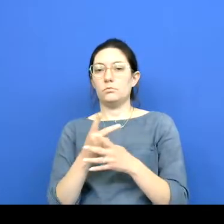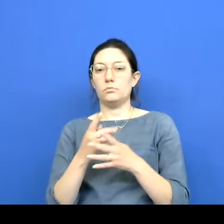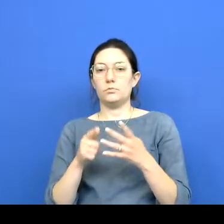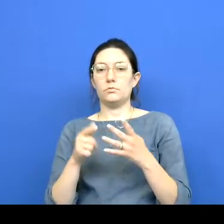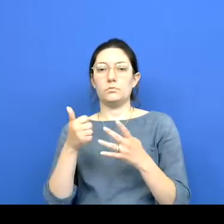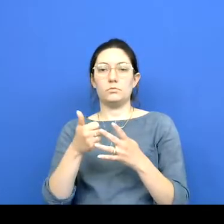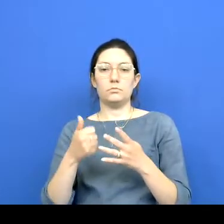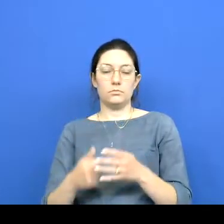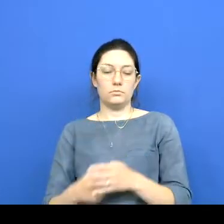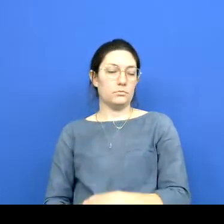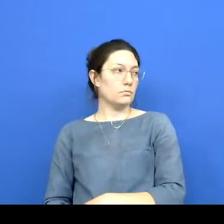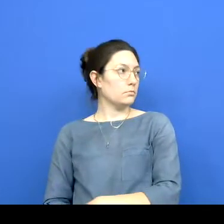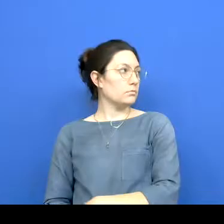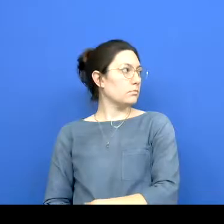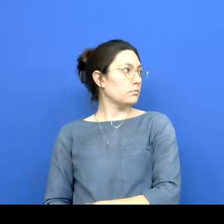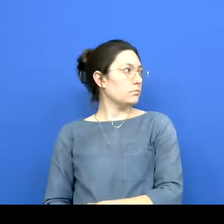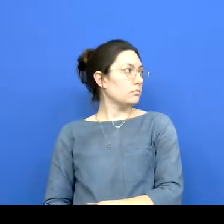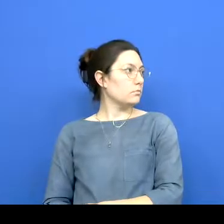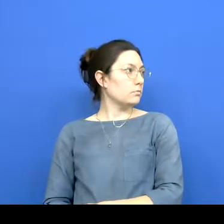Schultz. Aye.